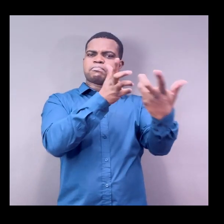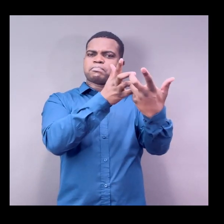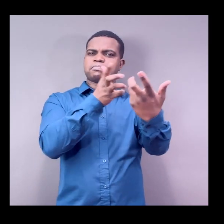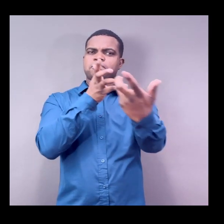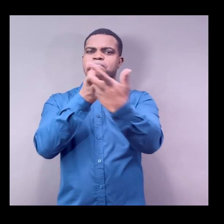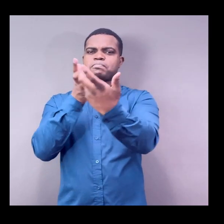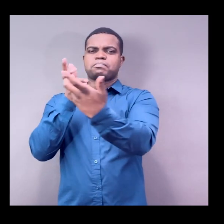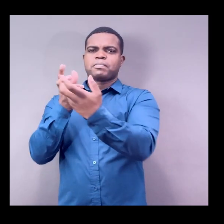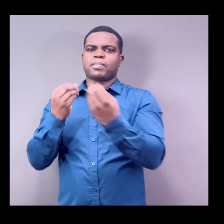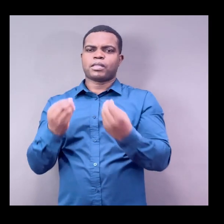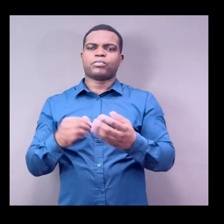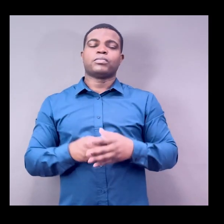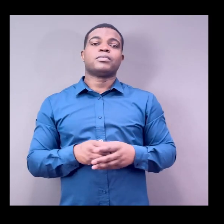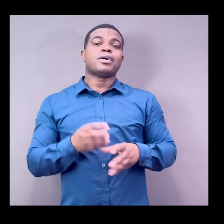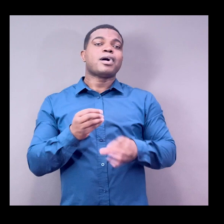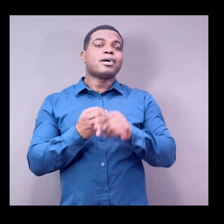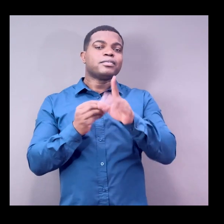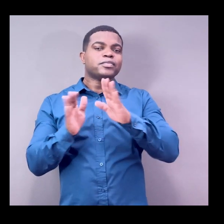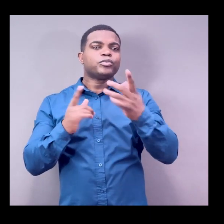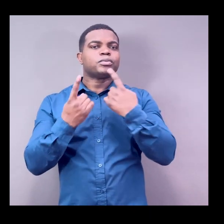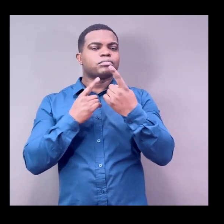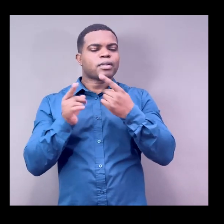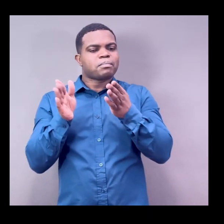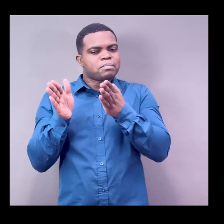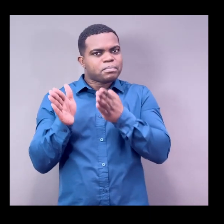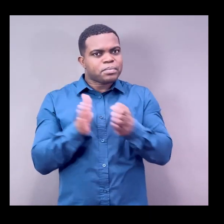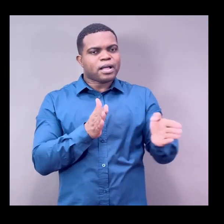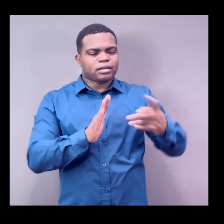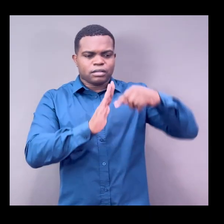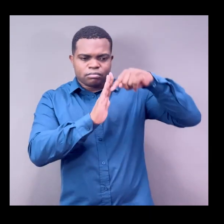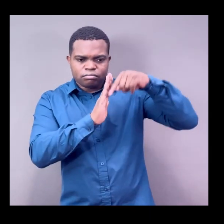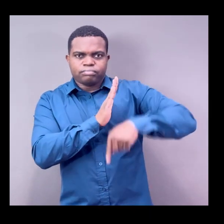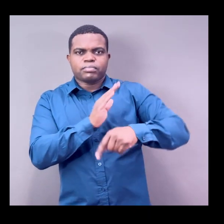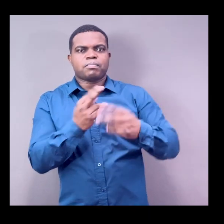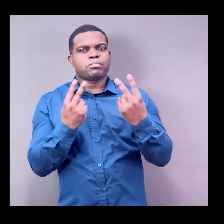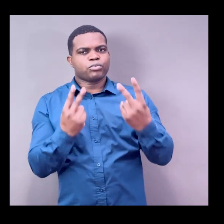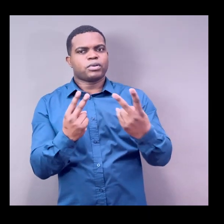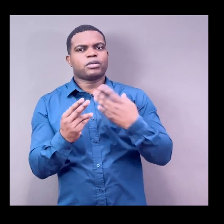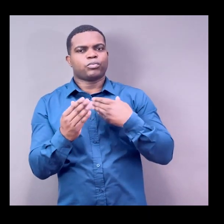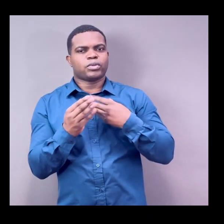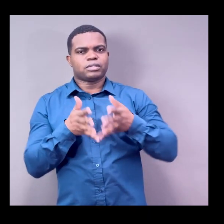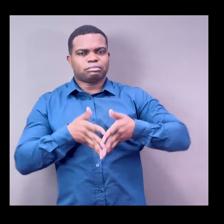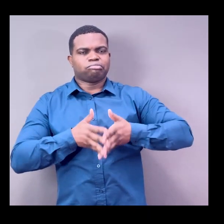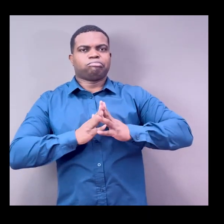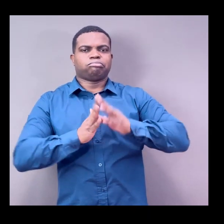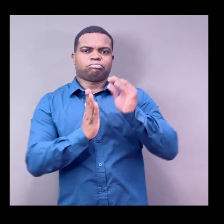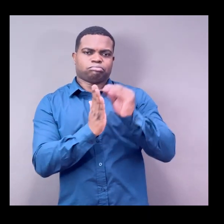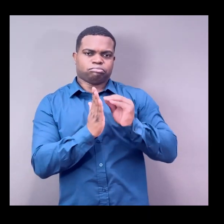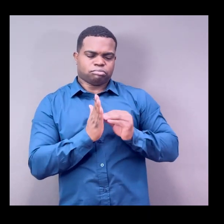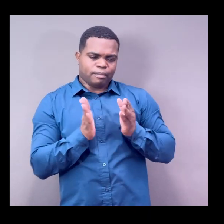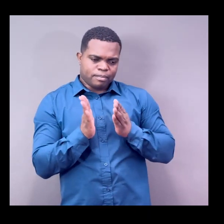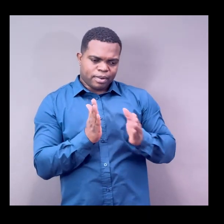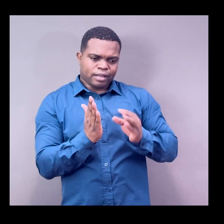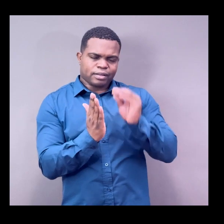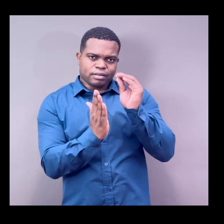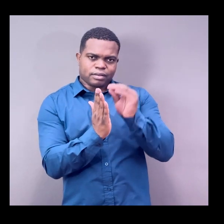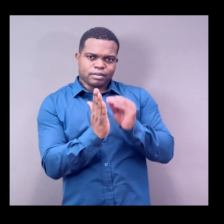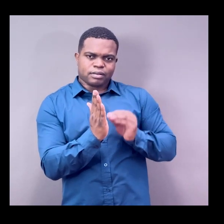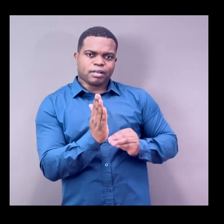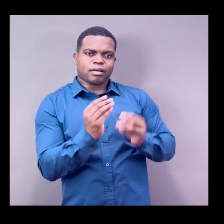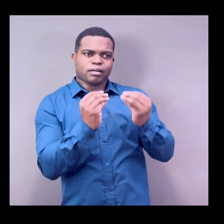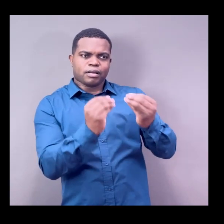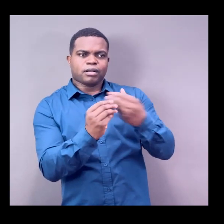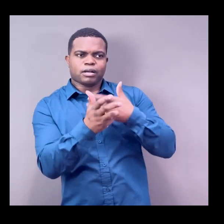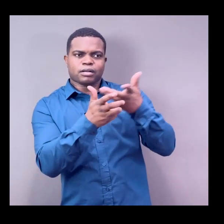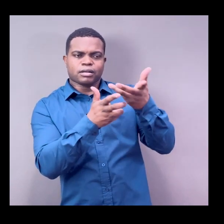to develop comprehensive engagement plans. I've been able to show you how to